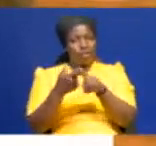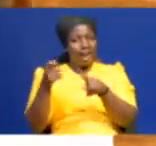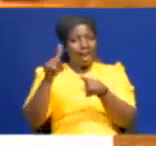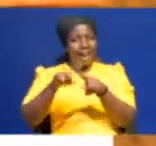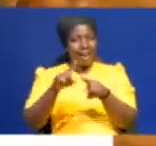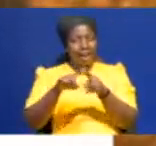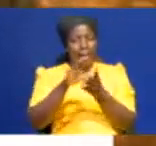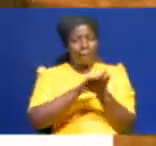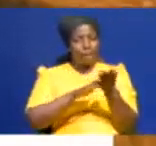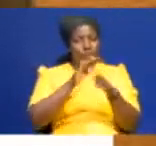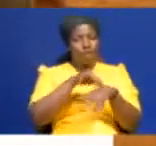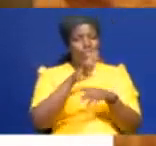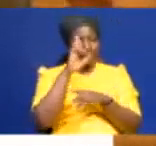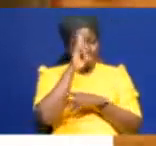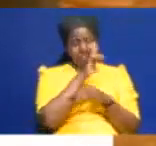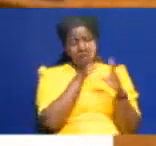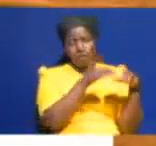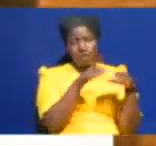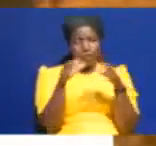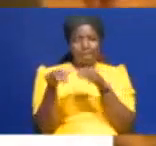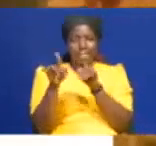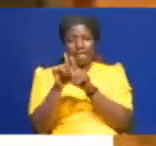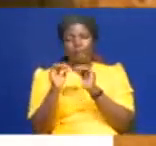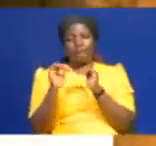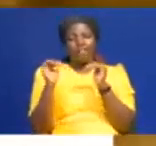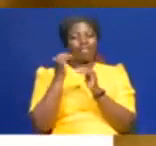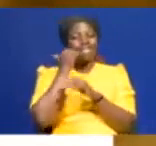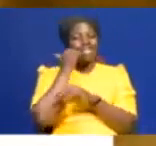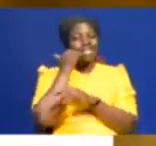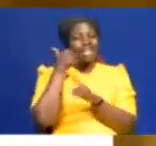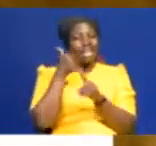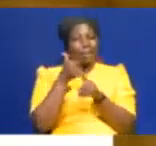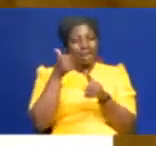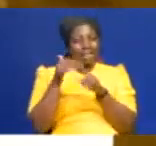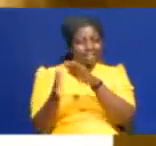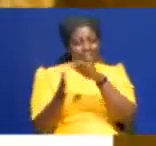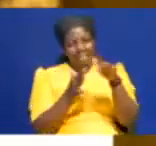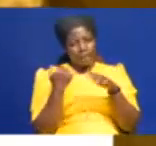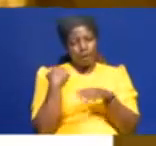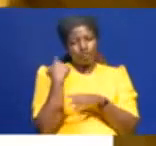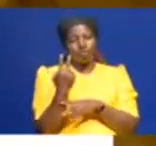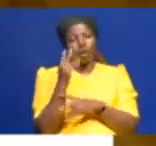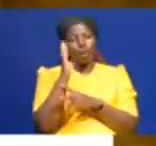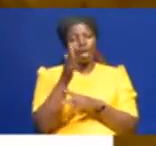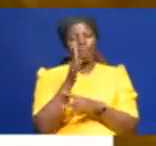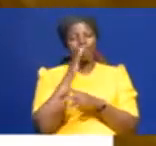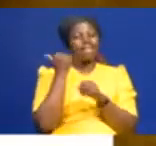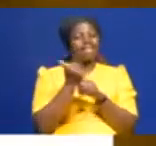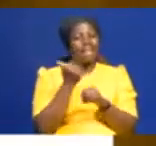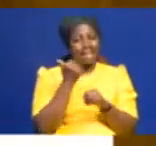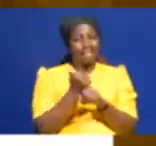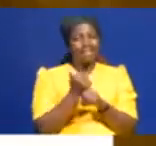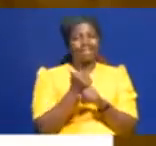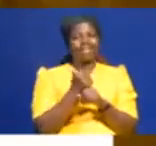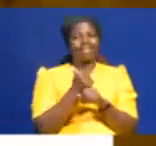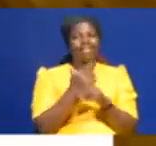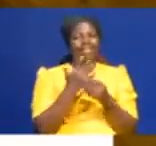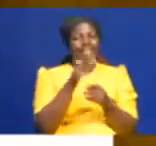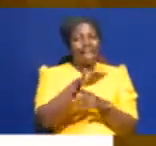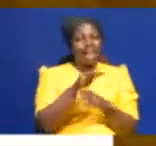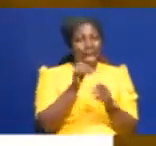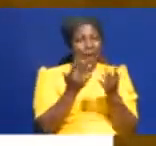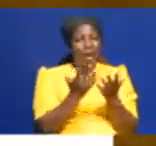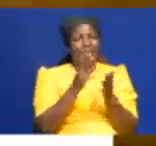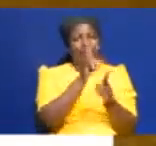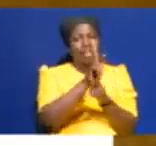risk categorization and level of disease impact. Phase two will be undertaken in sedentary and agropastoral zones where